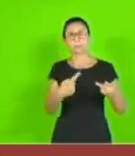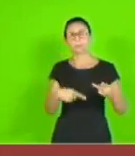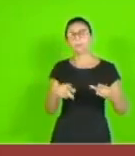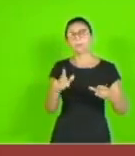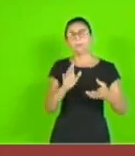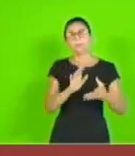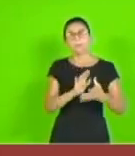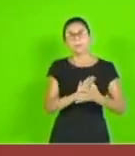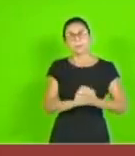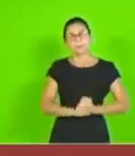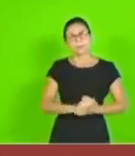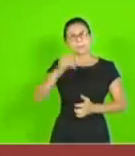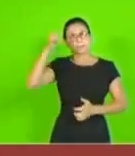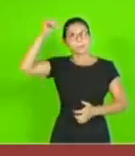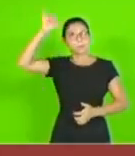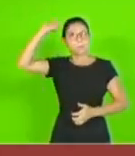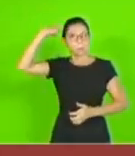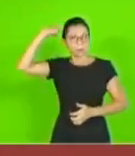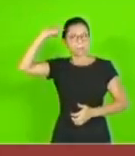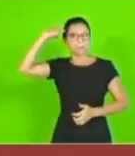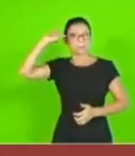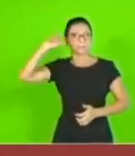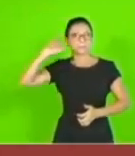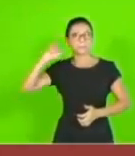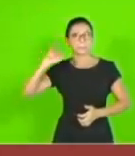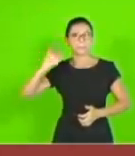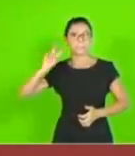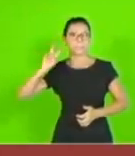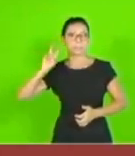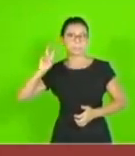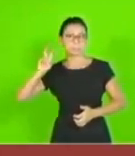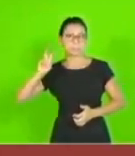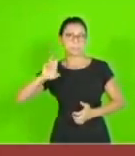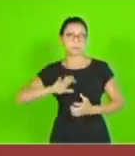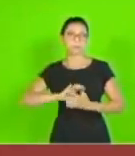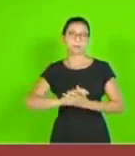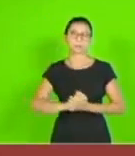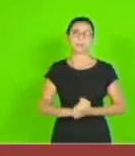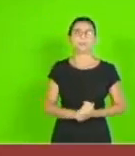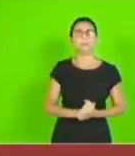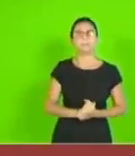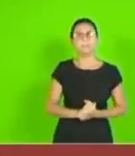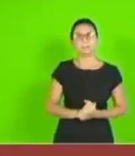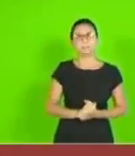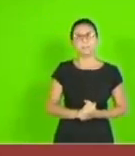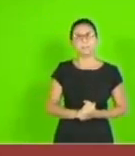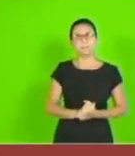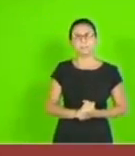were giving excuses. I just bought a piece of land, just bought a piece of ground.